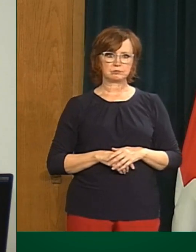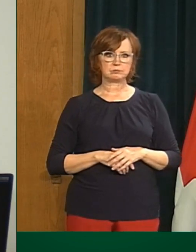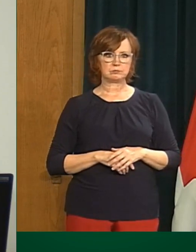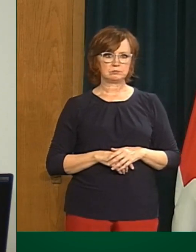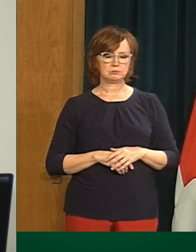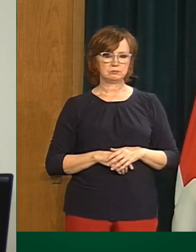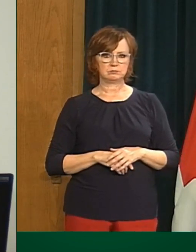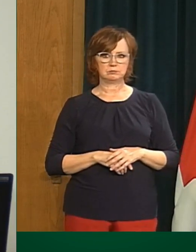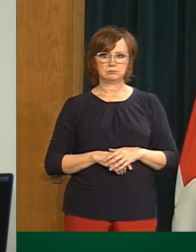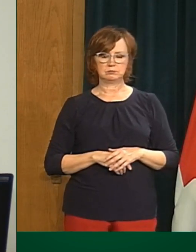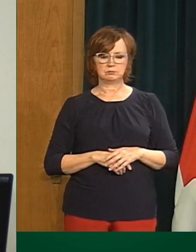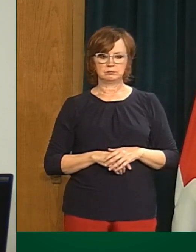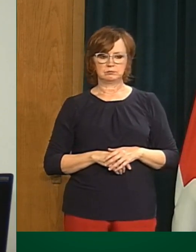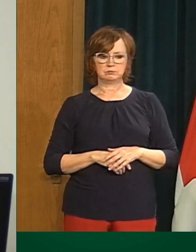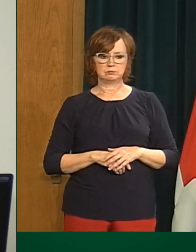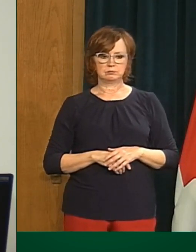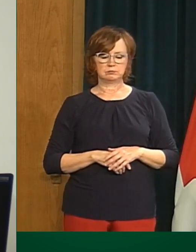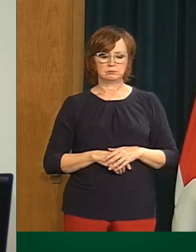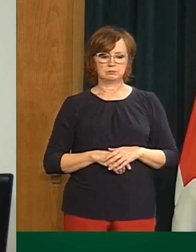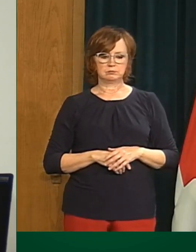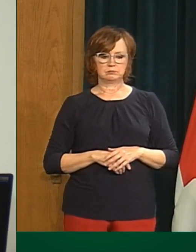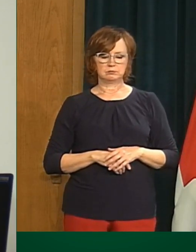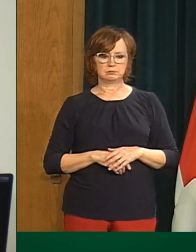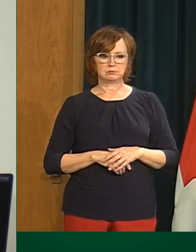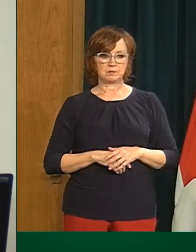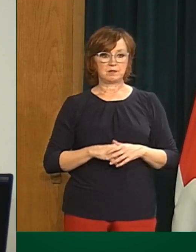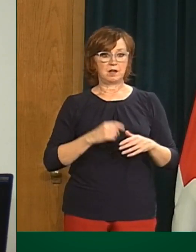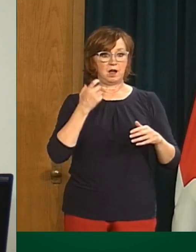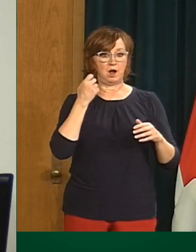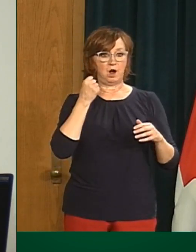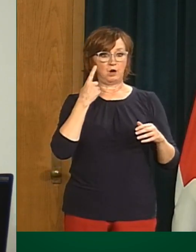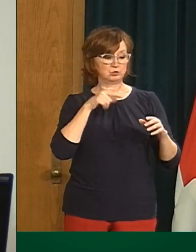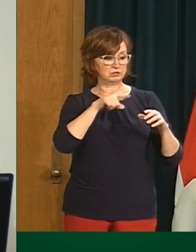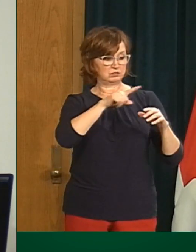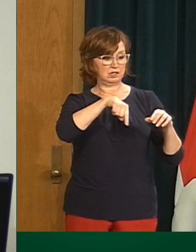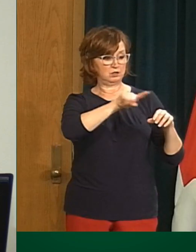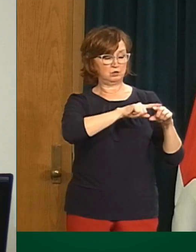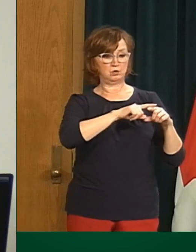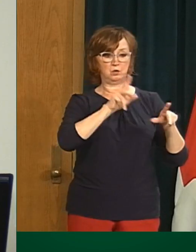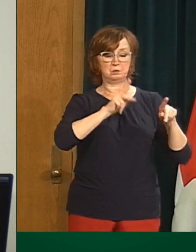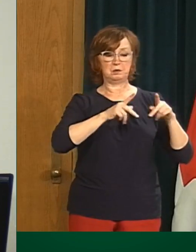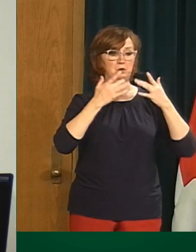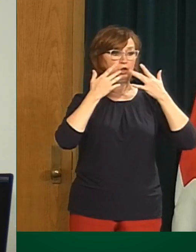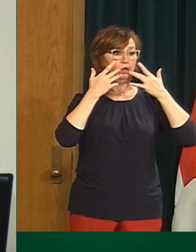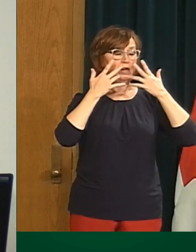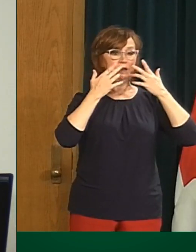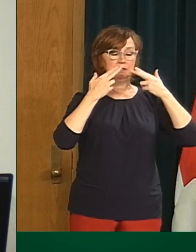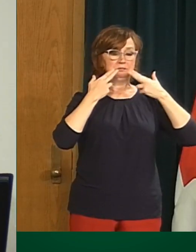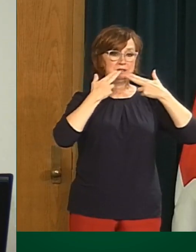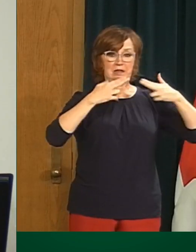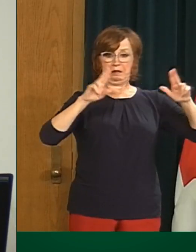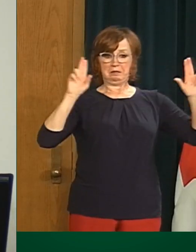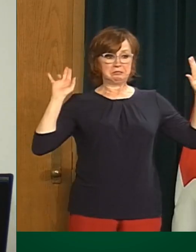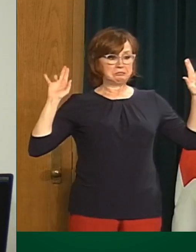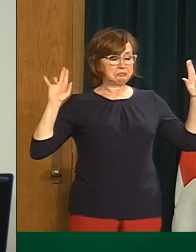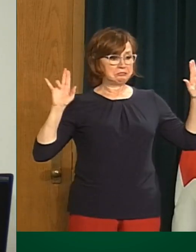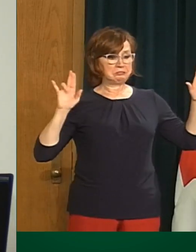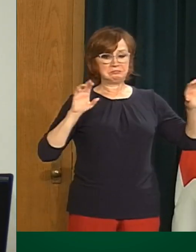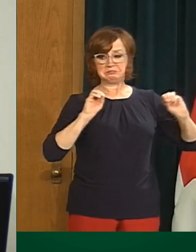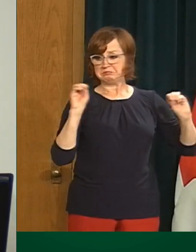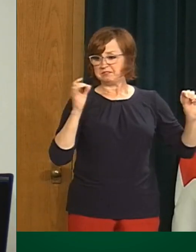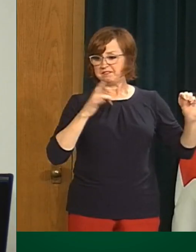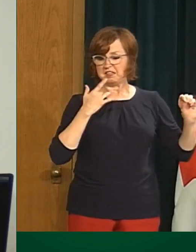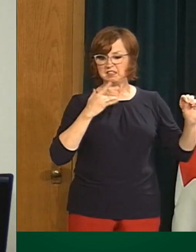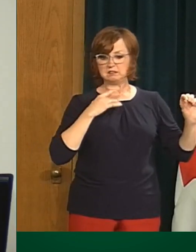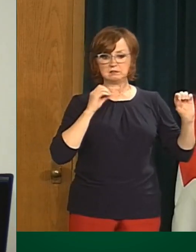tracing and increase testing in those settings, you obviously find more cases, but you can link them to a specific cluster, which is very good because then